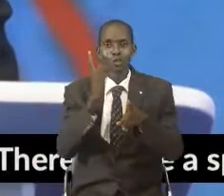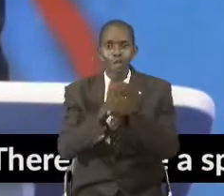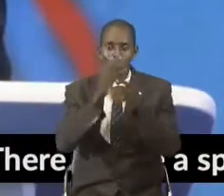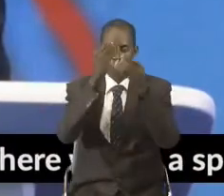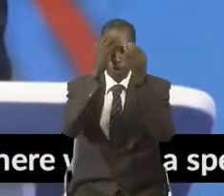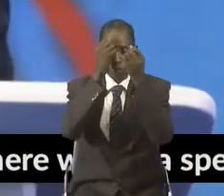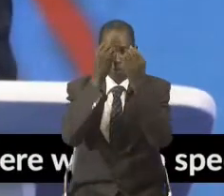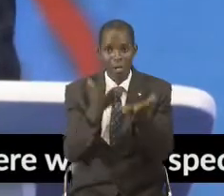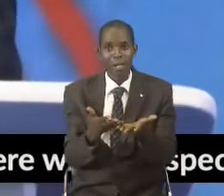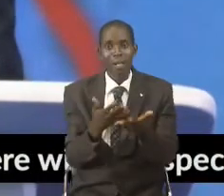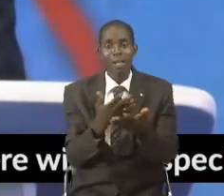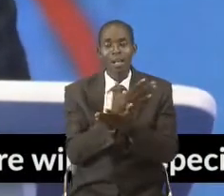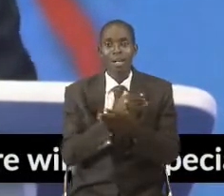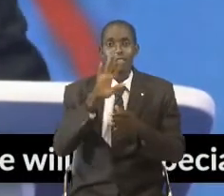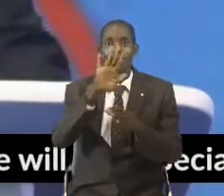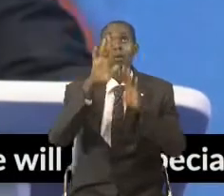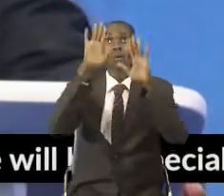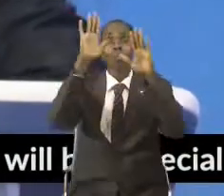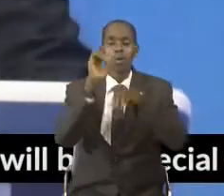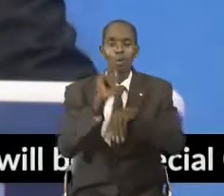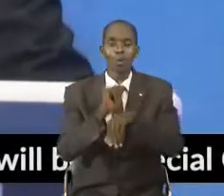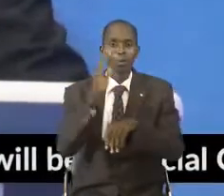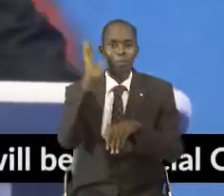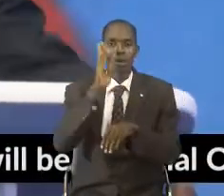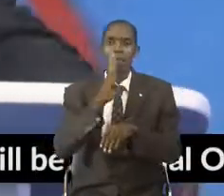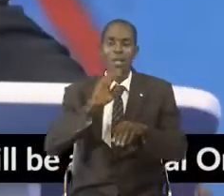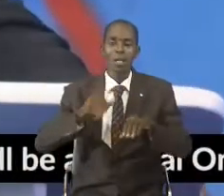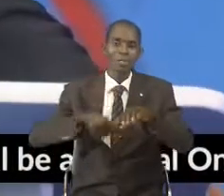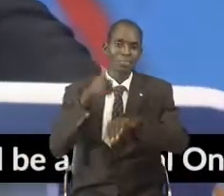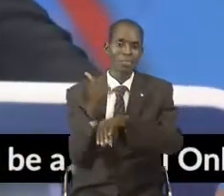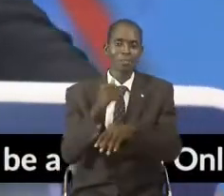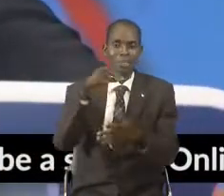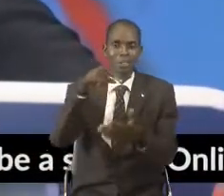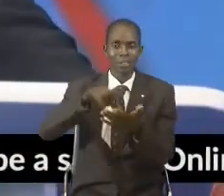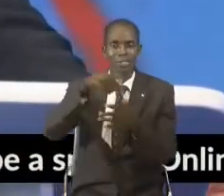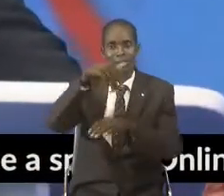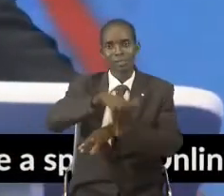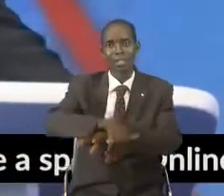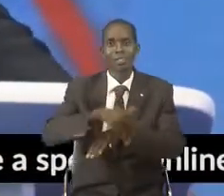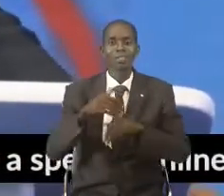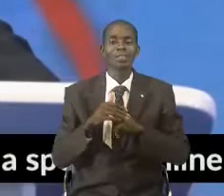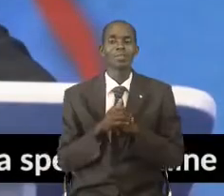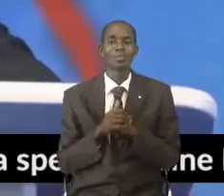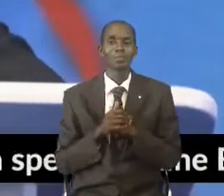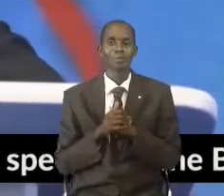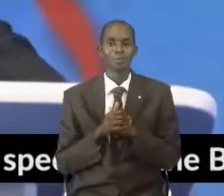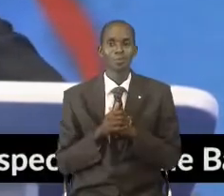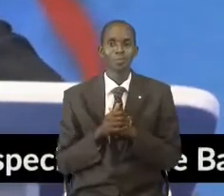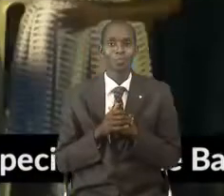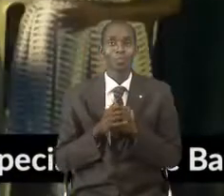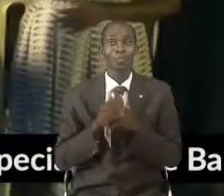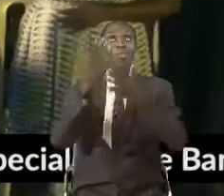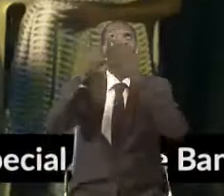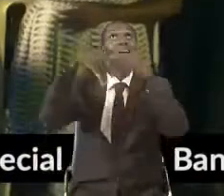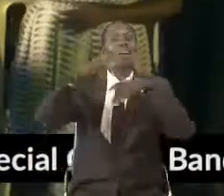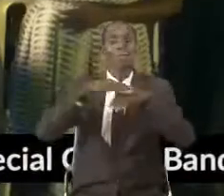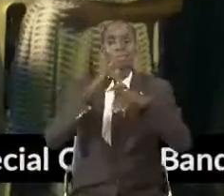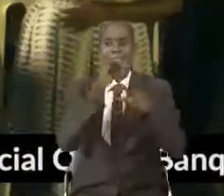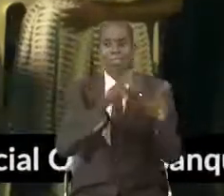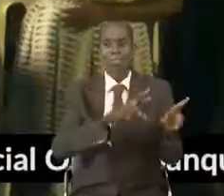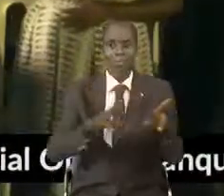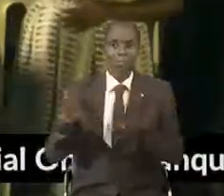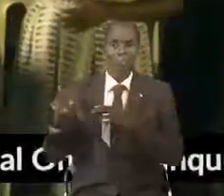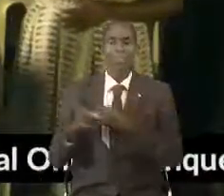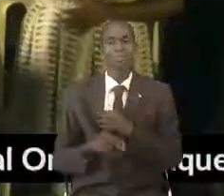are told from here, and your miracle will be confirmed even tonight.